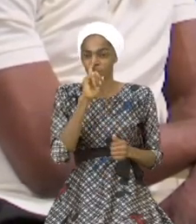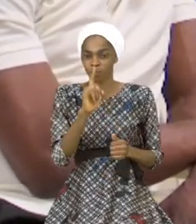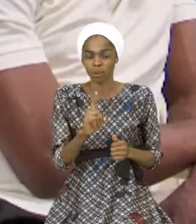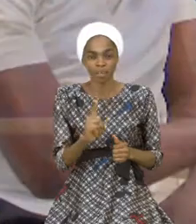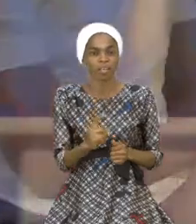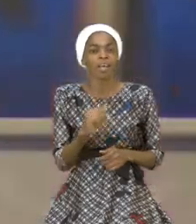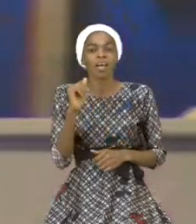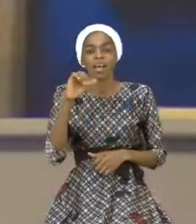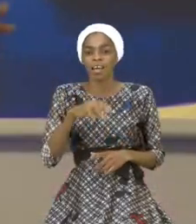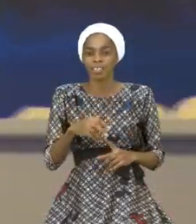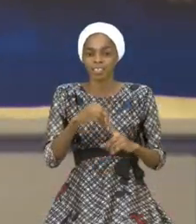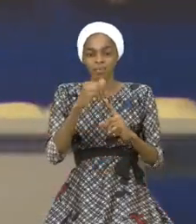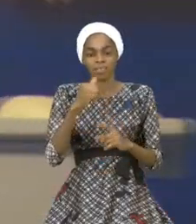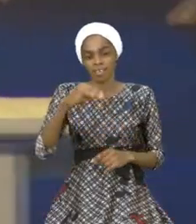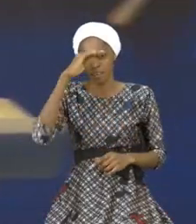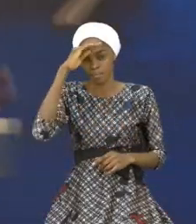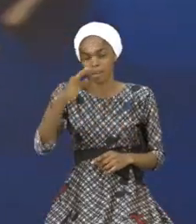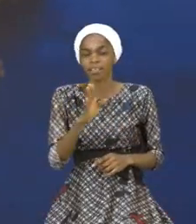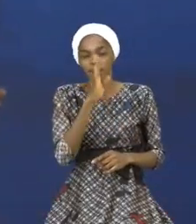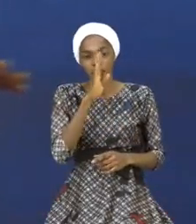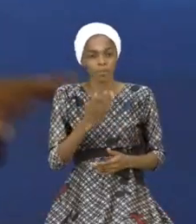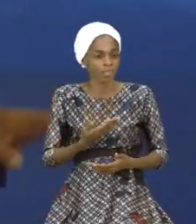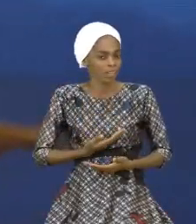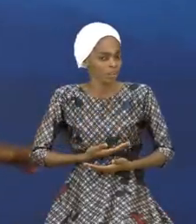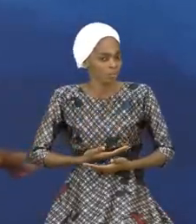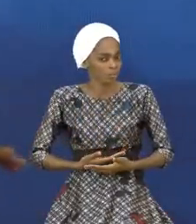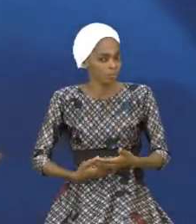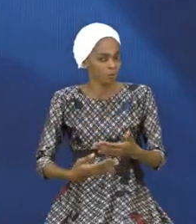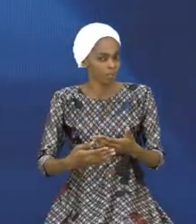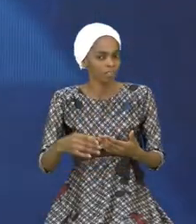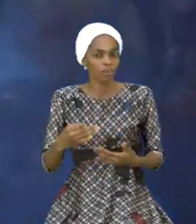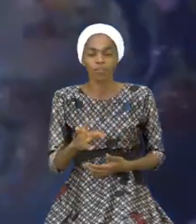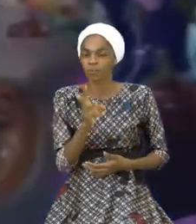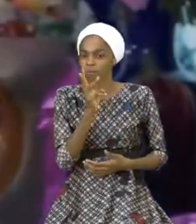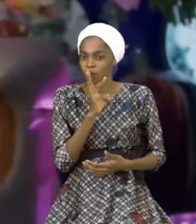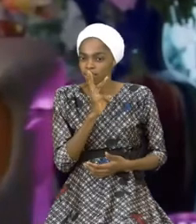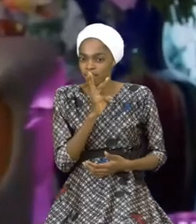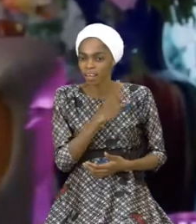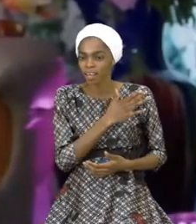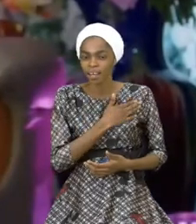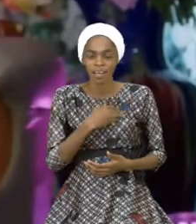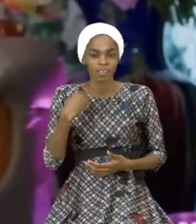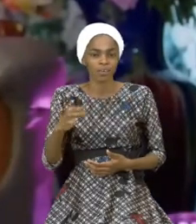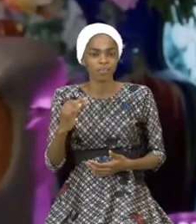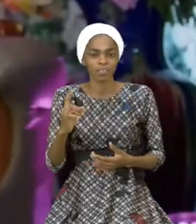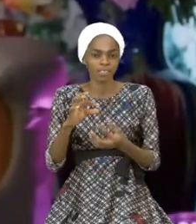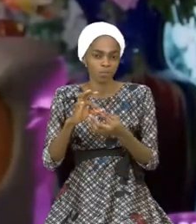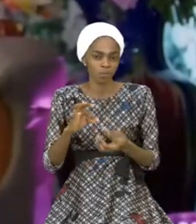except a man be born of water and of the